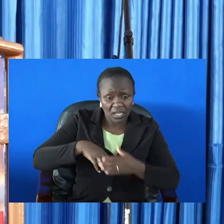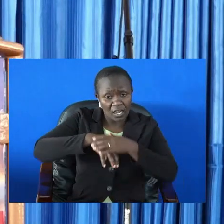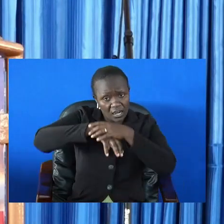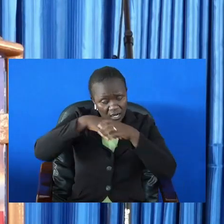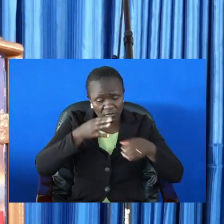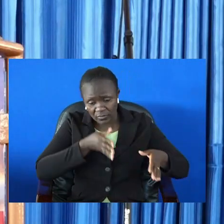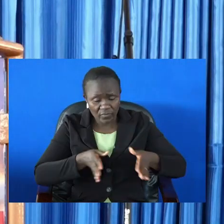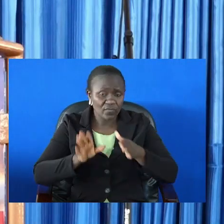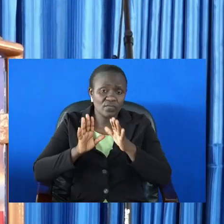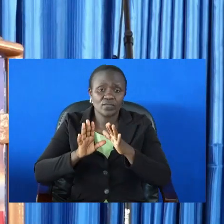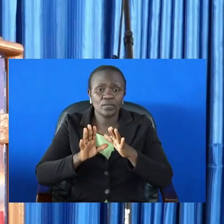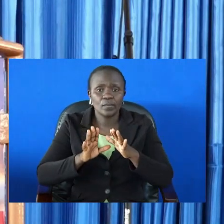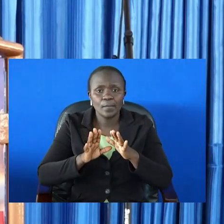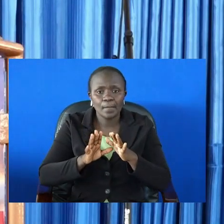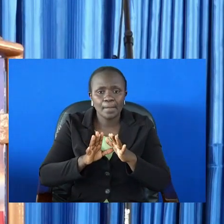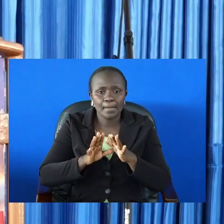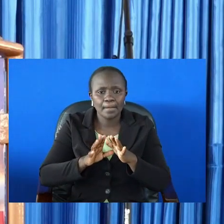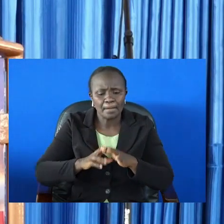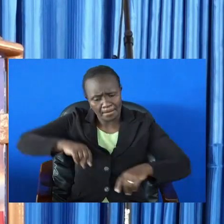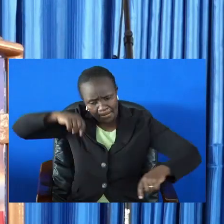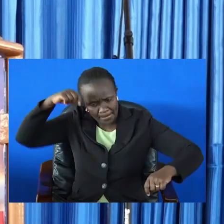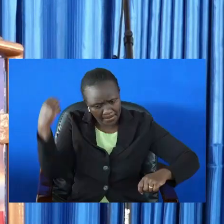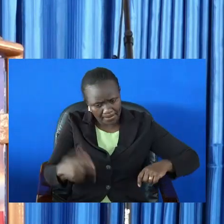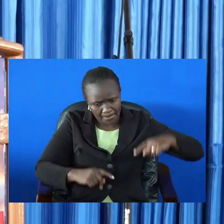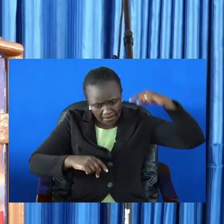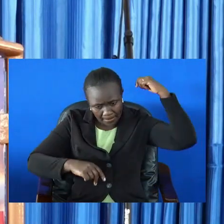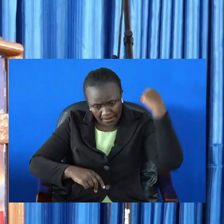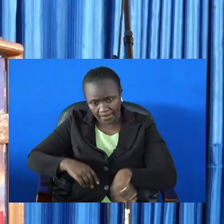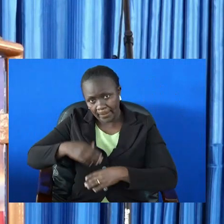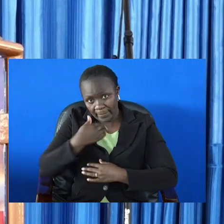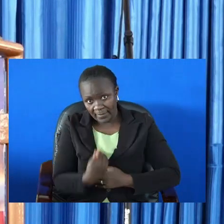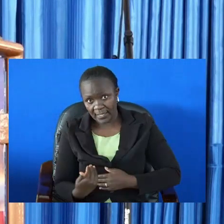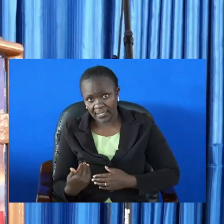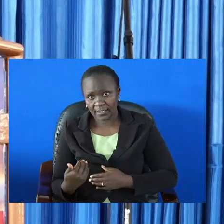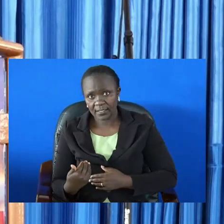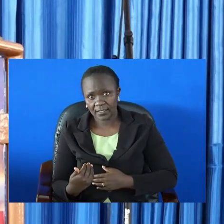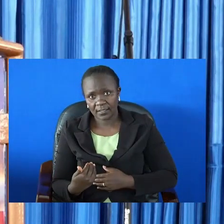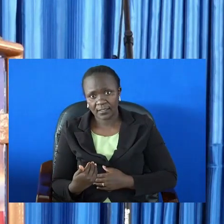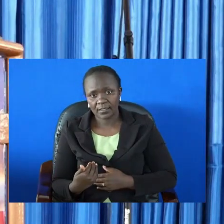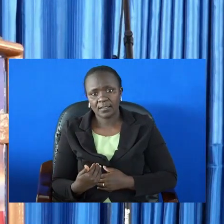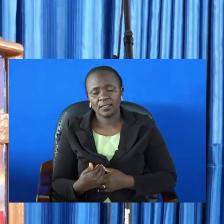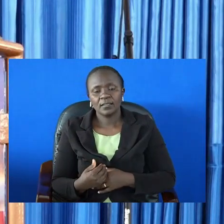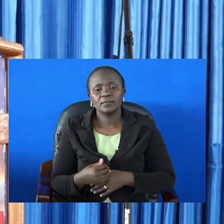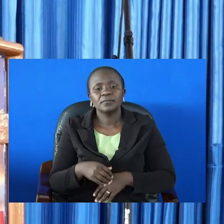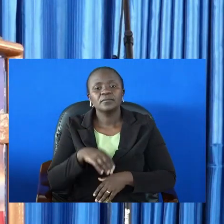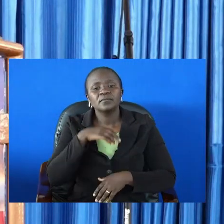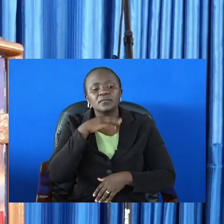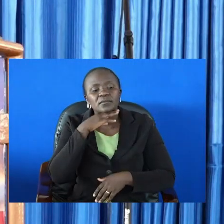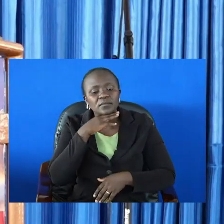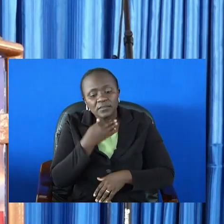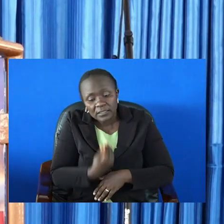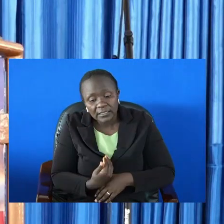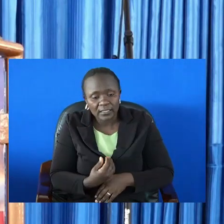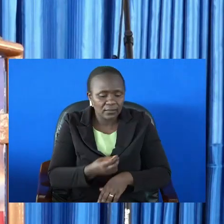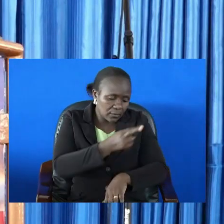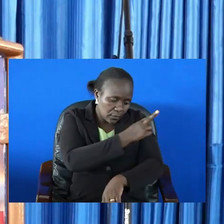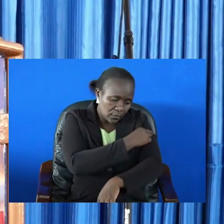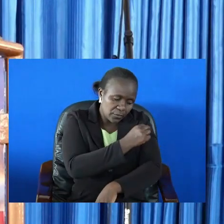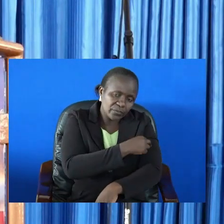his way and beat up the child until the child was hospitalized. We are told